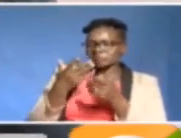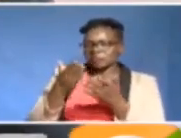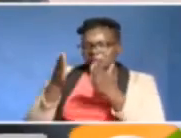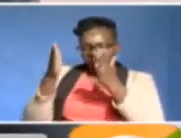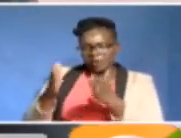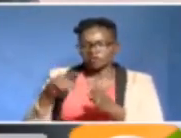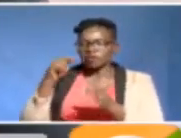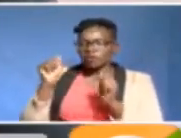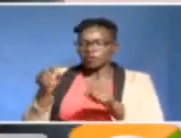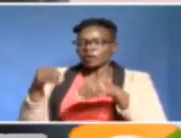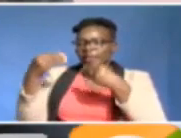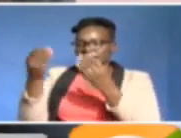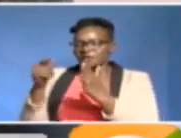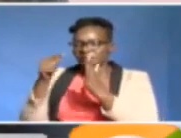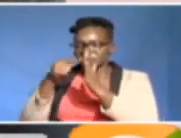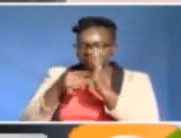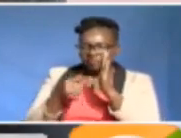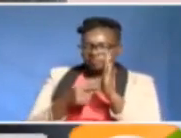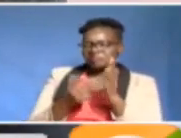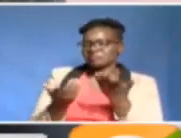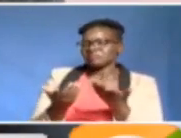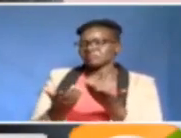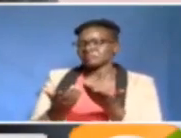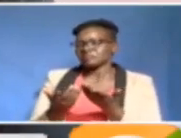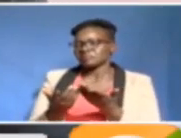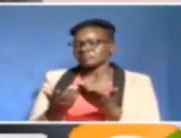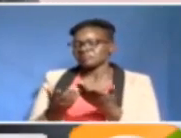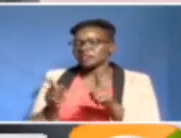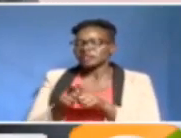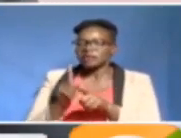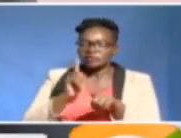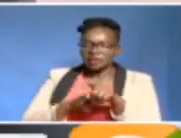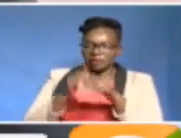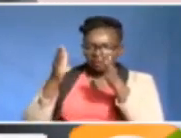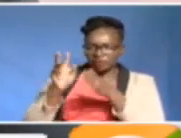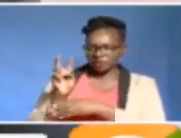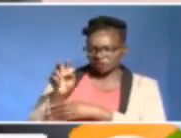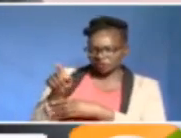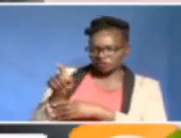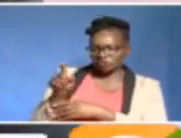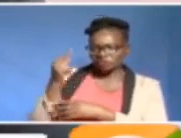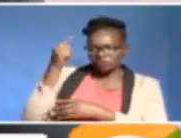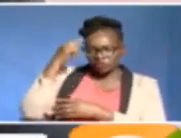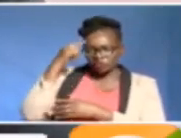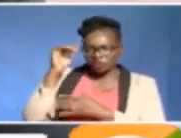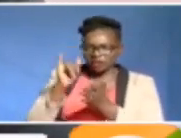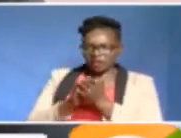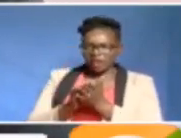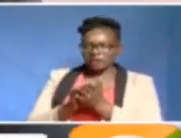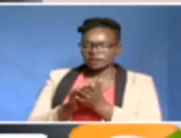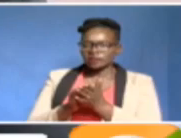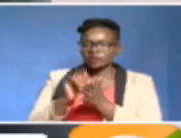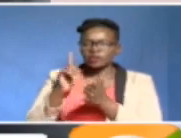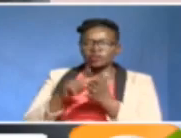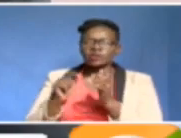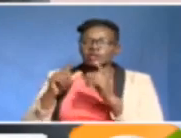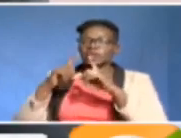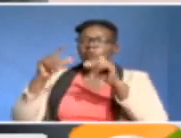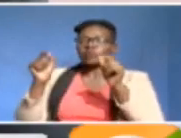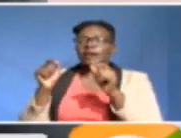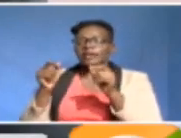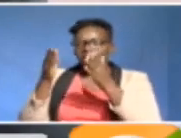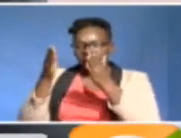certain something. And, you know, when someone looks at you, you fit that bill. What do you say to someone who is wondering,